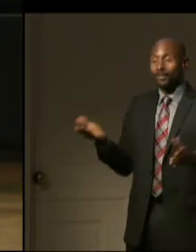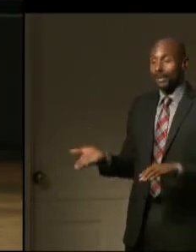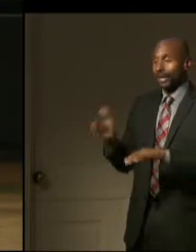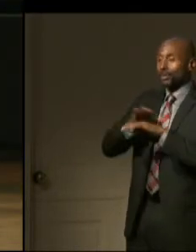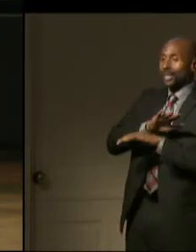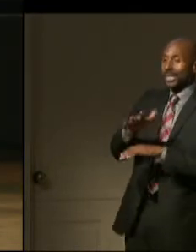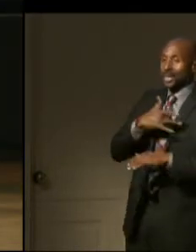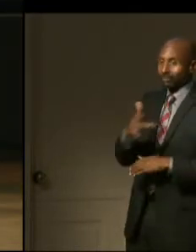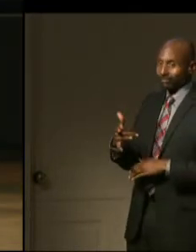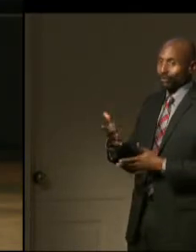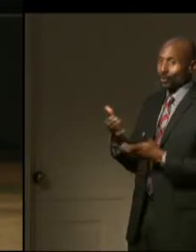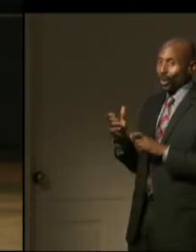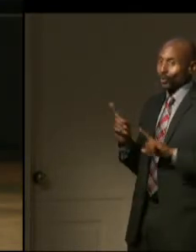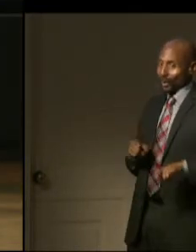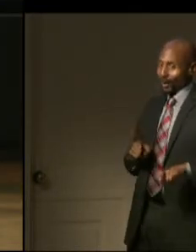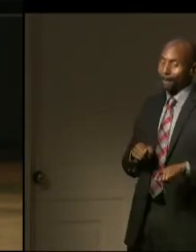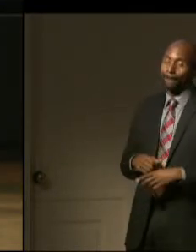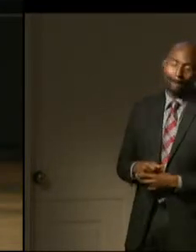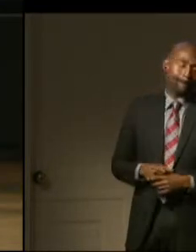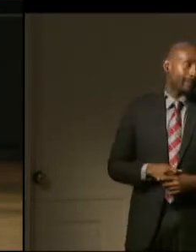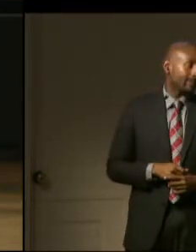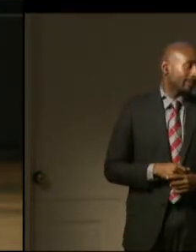come.